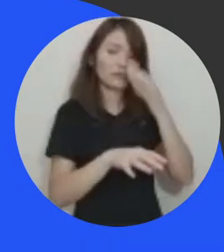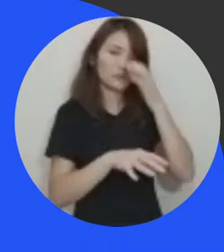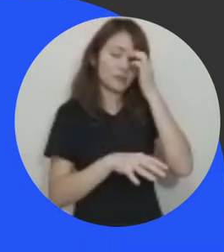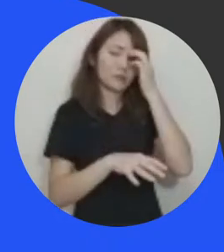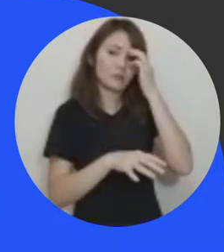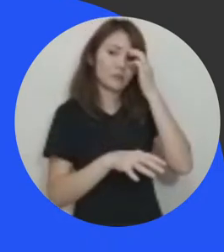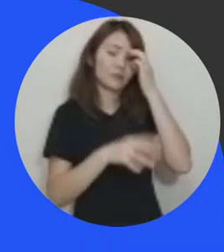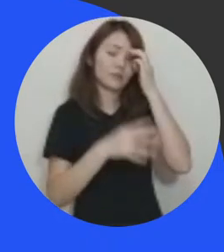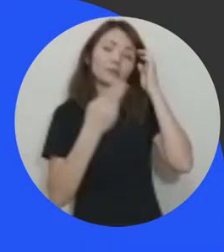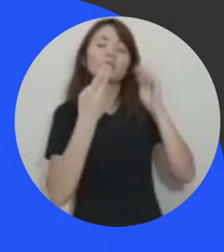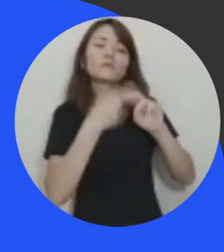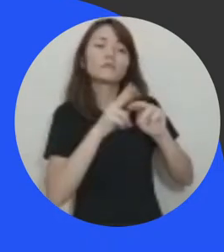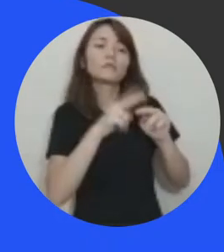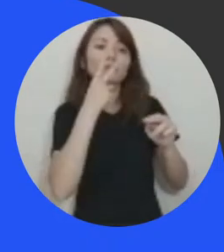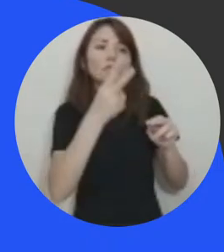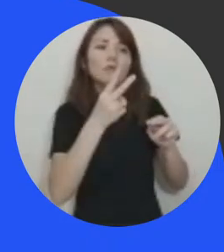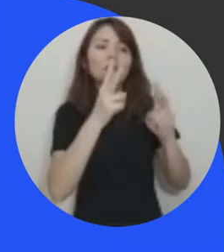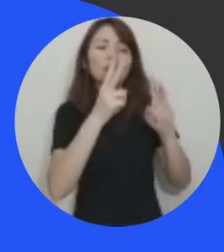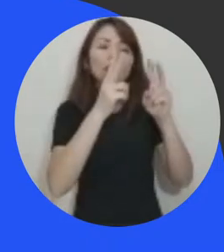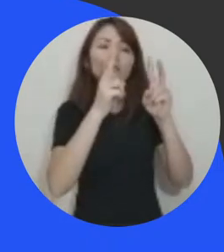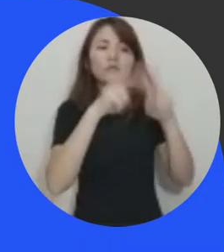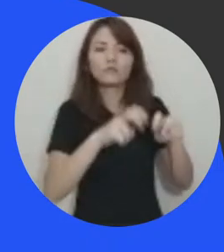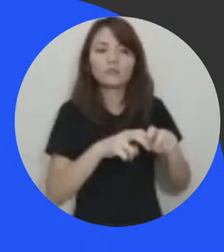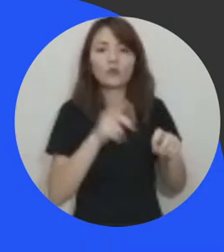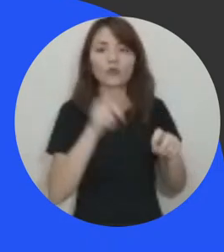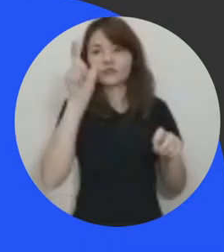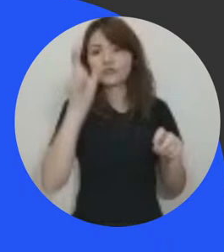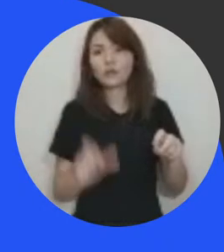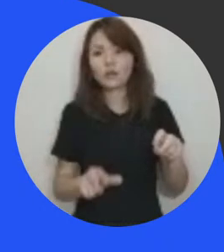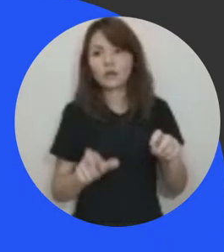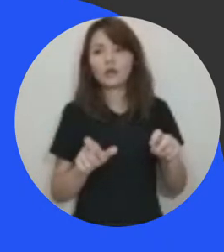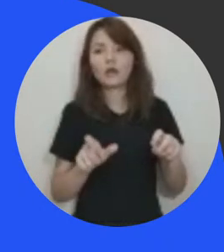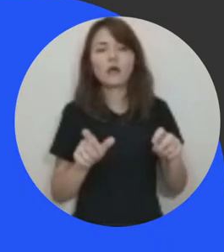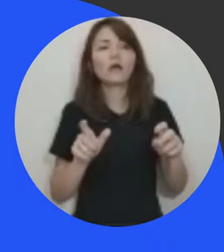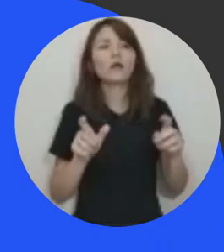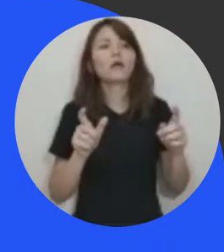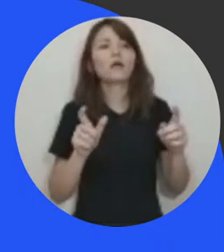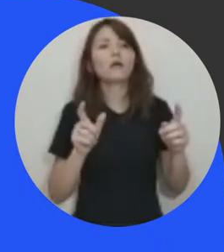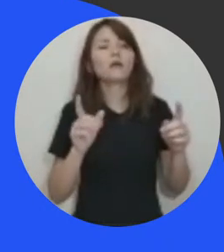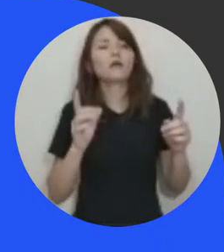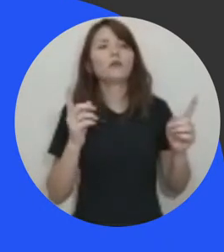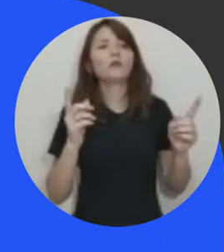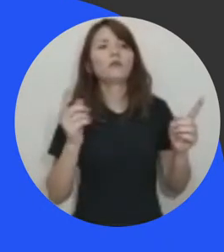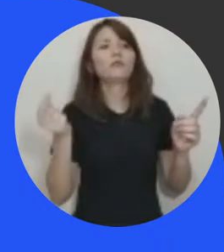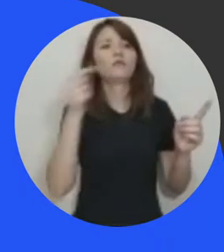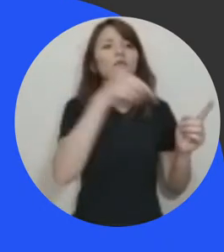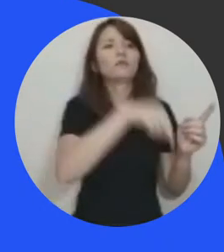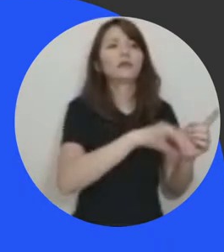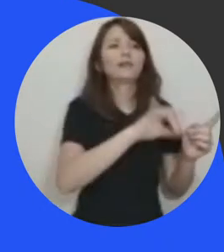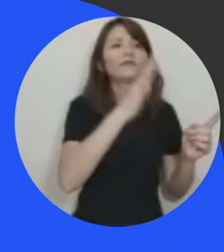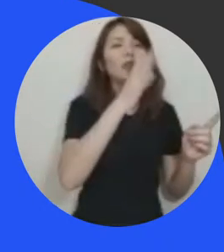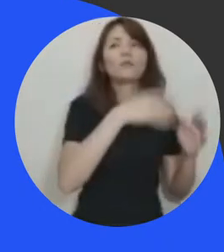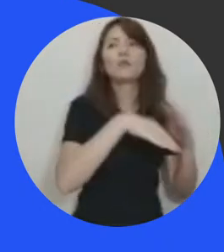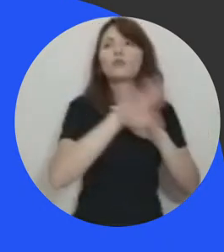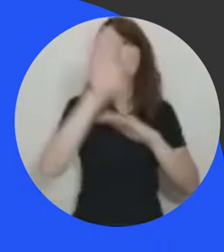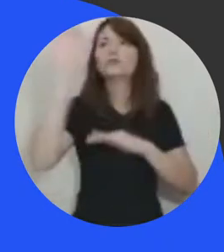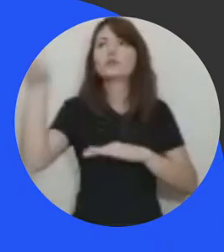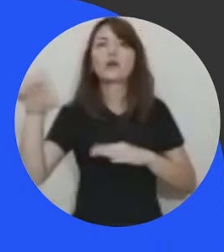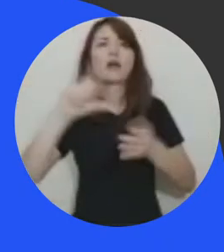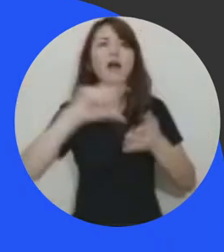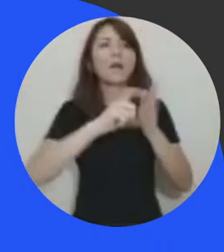in terms of their time and space on particular wards, and if they've got virus which is from the same family